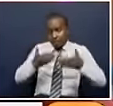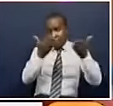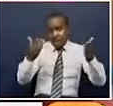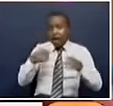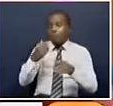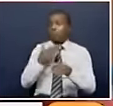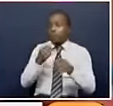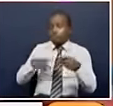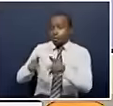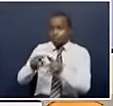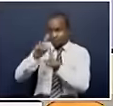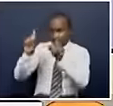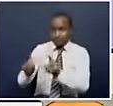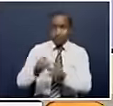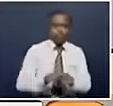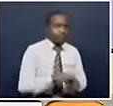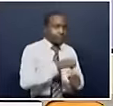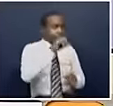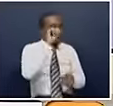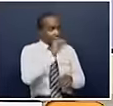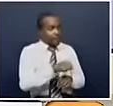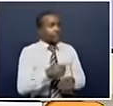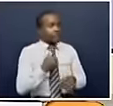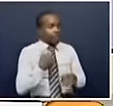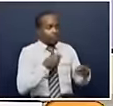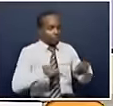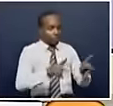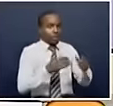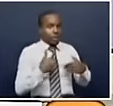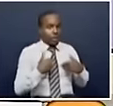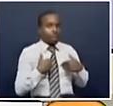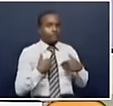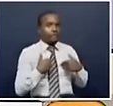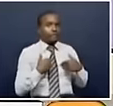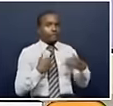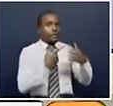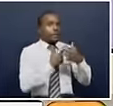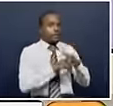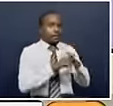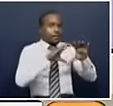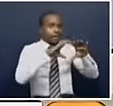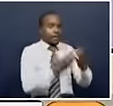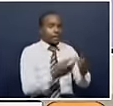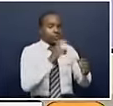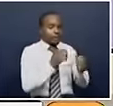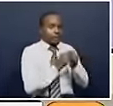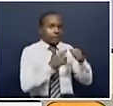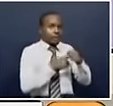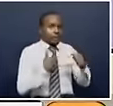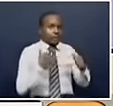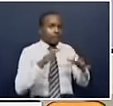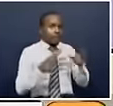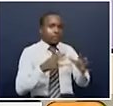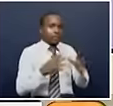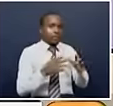a chance to be part of this? Yes, I'd say that there is a chance. We started the class of 2016. We had about